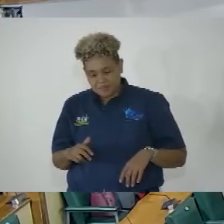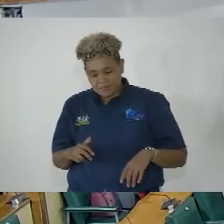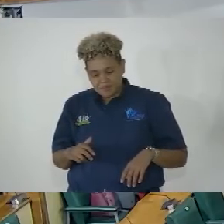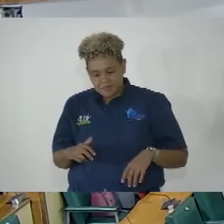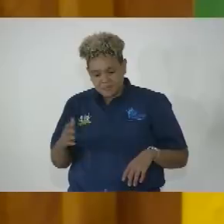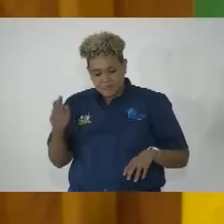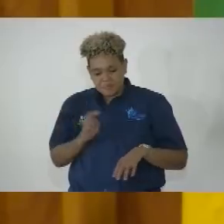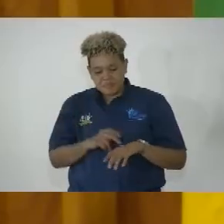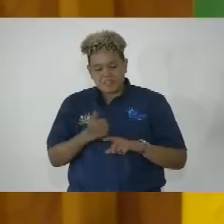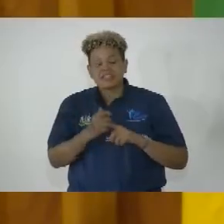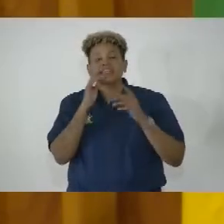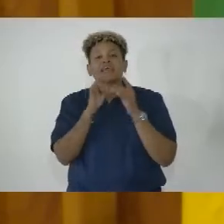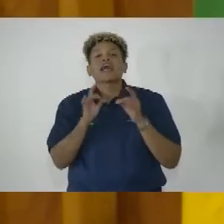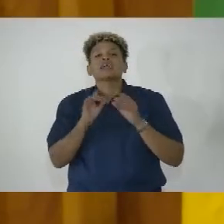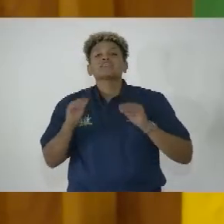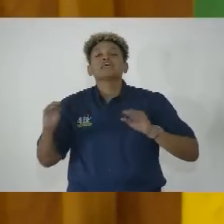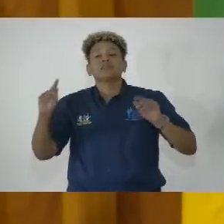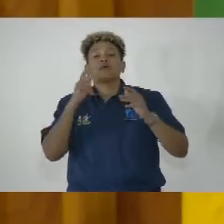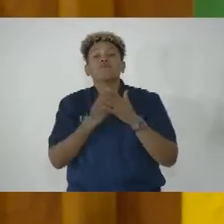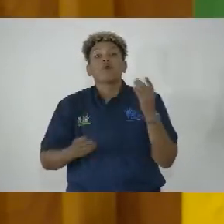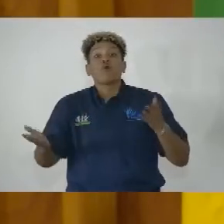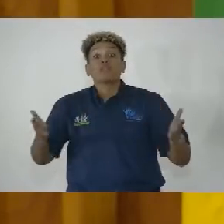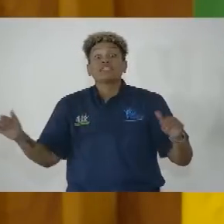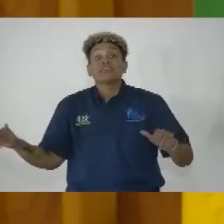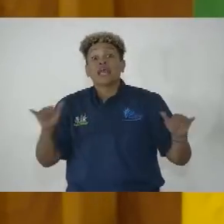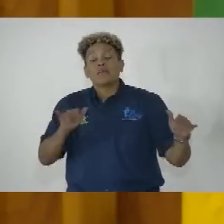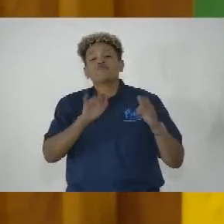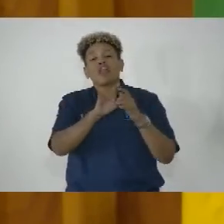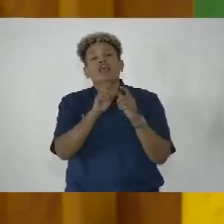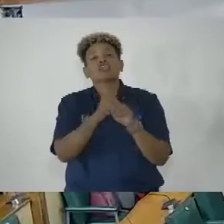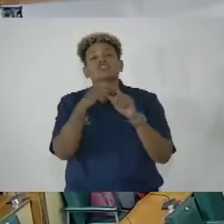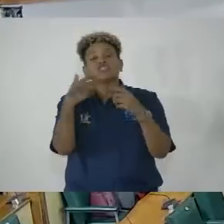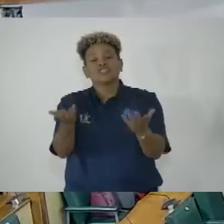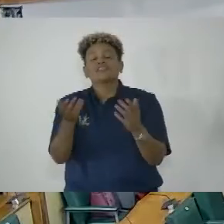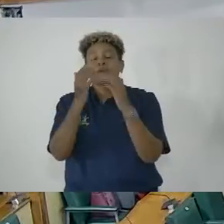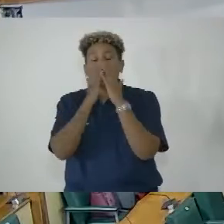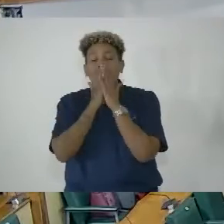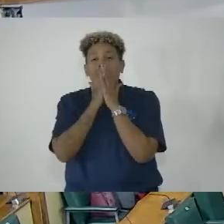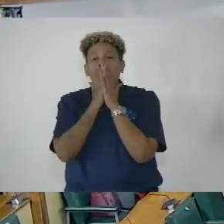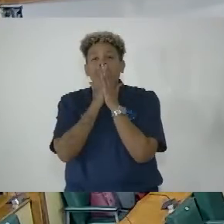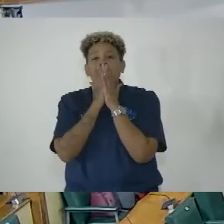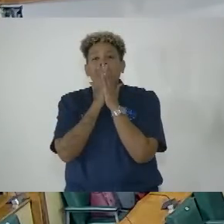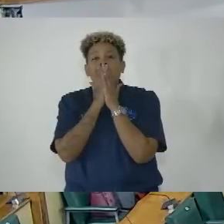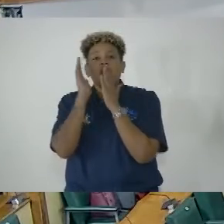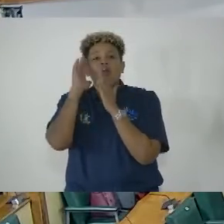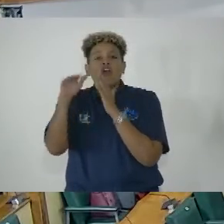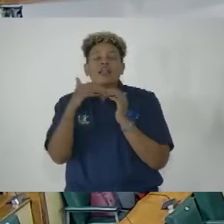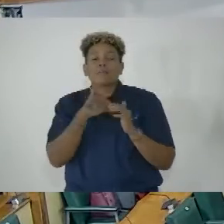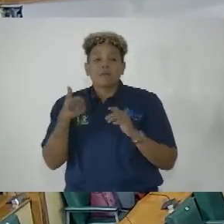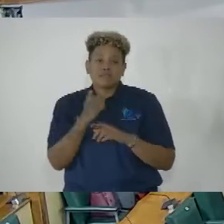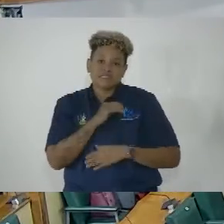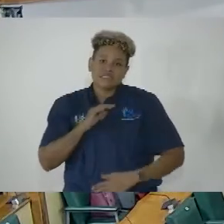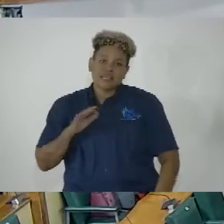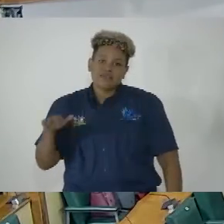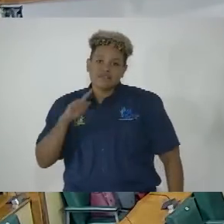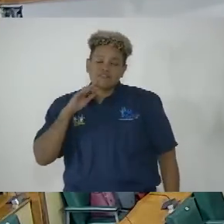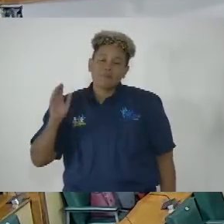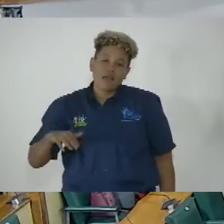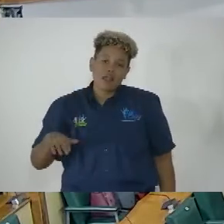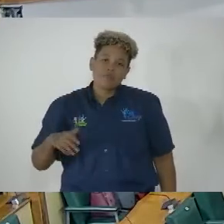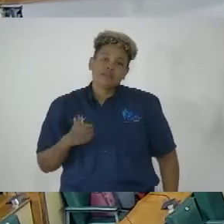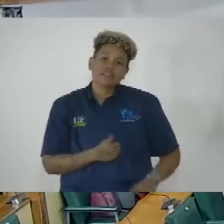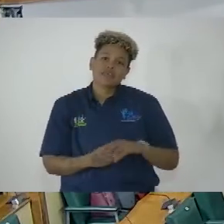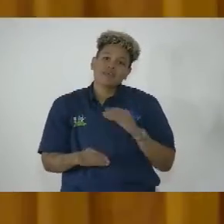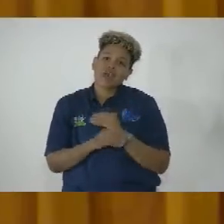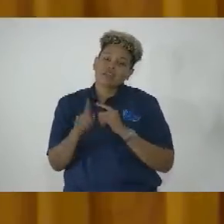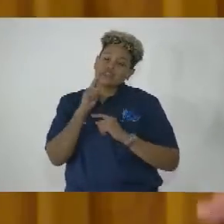to, of course, echo the sentiments of both of you with relation to our gratitude to all the members of staff of the Parliament and